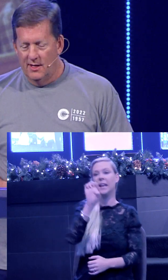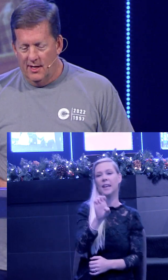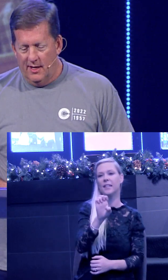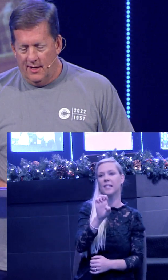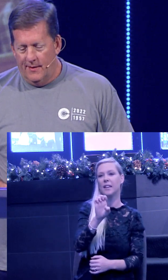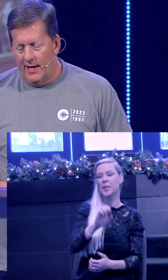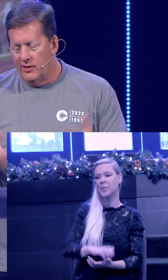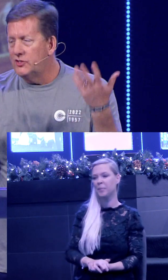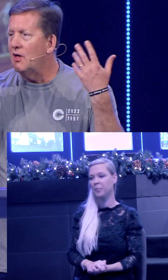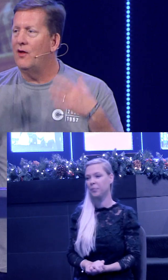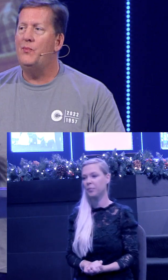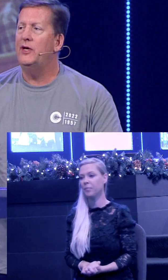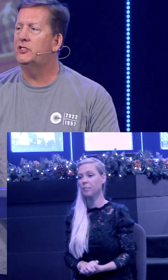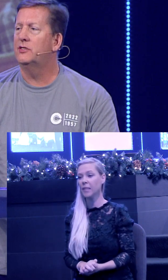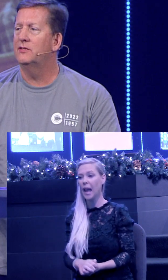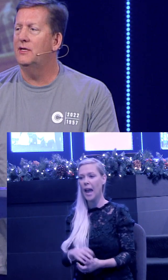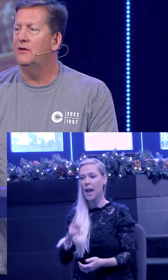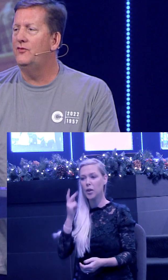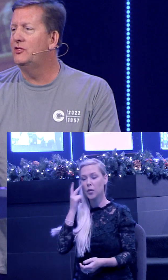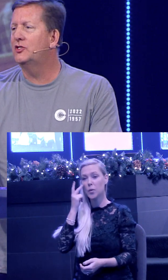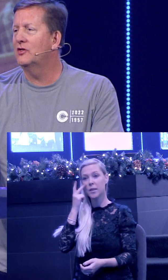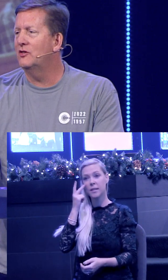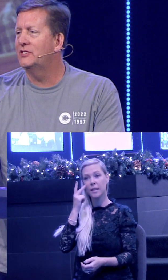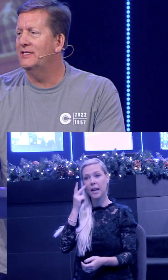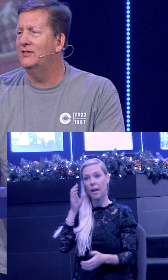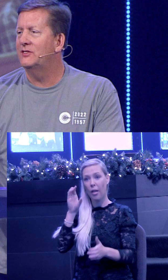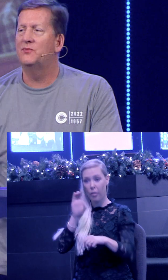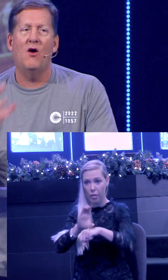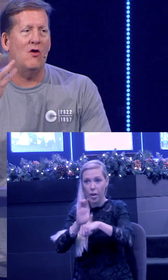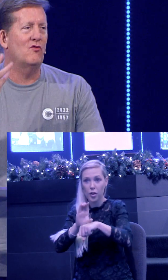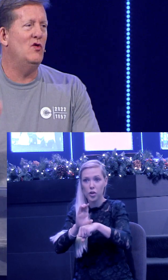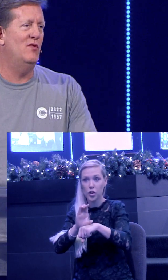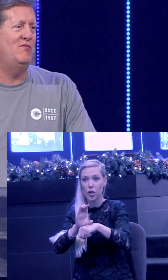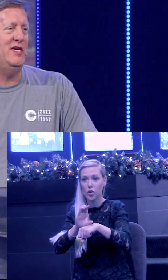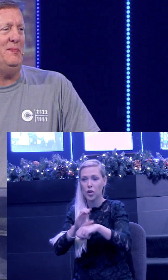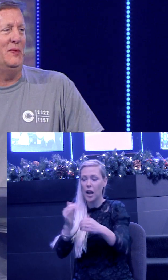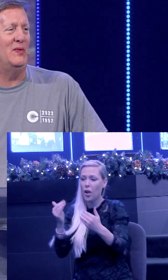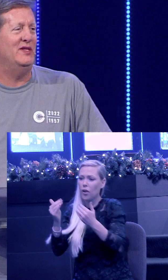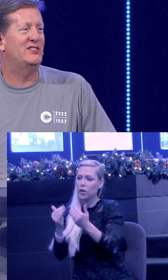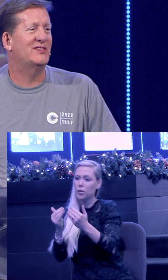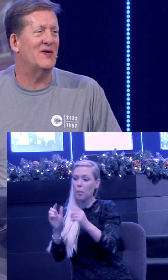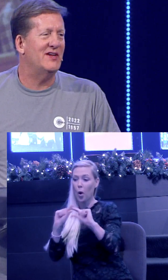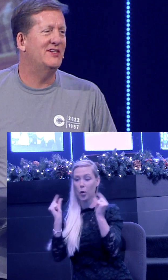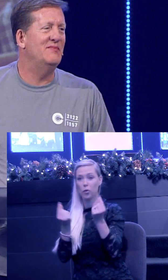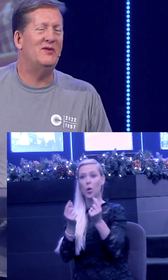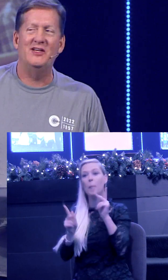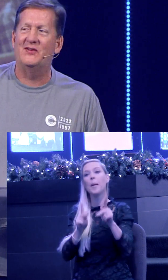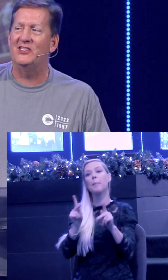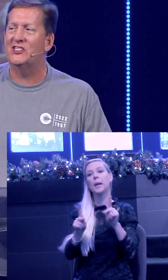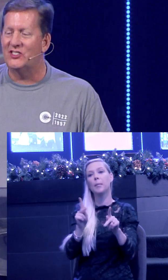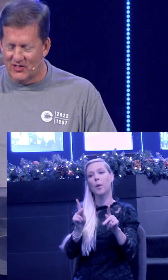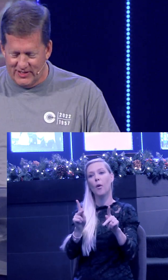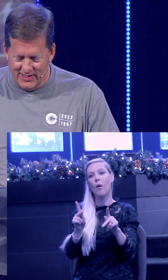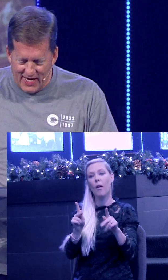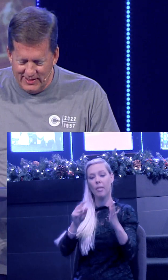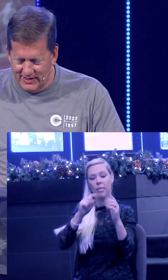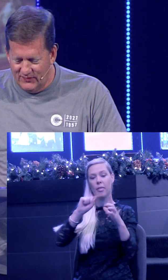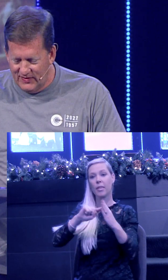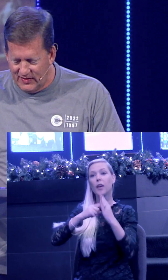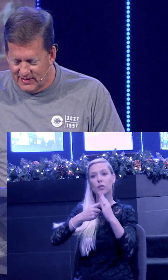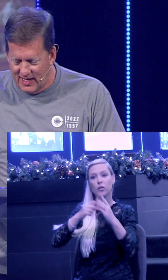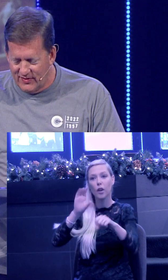west. And you saw the picture of the church and the small group of people that started Community Christian Church